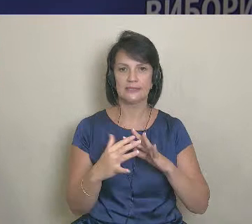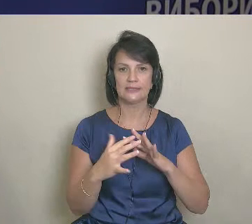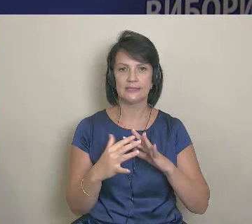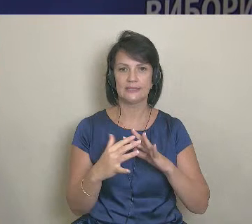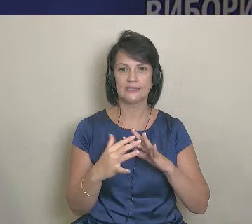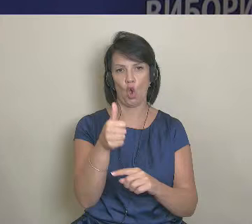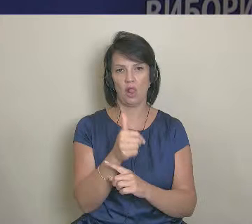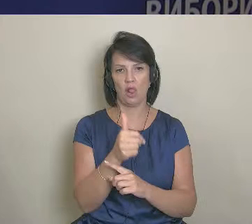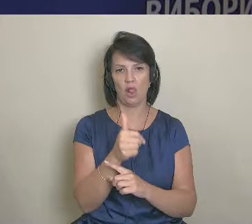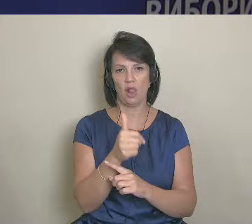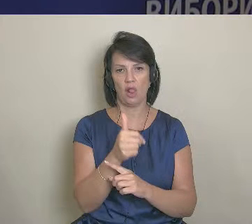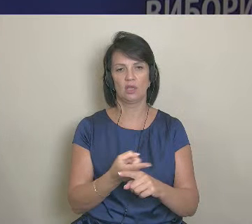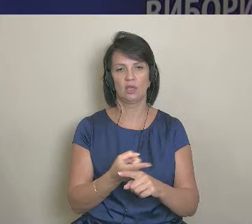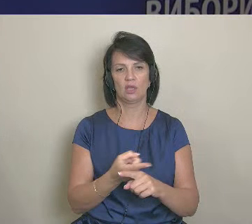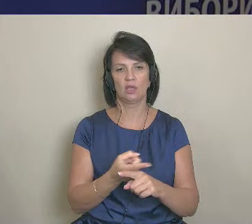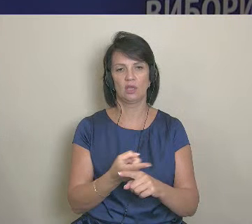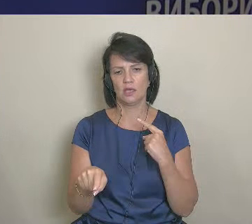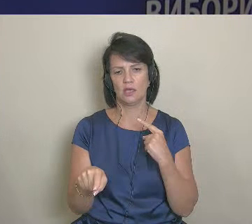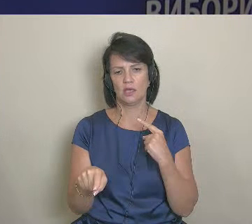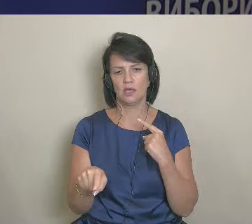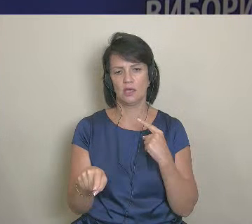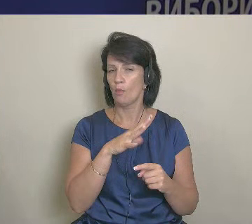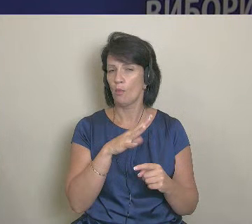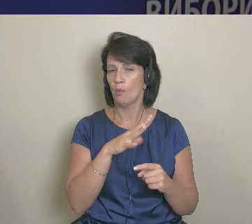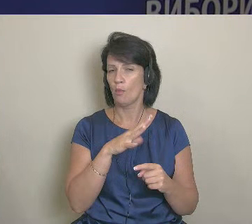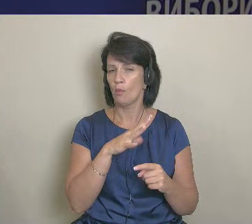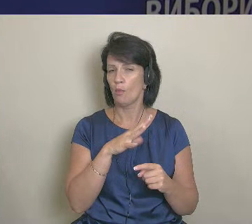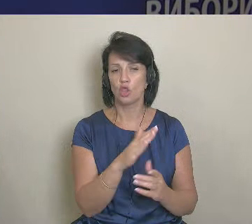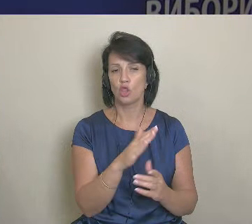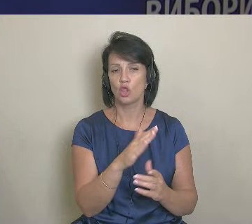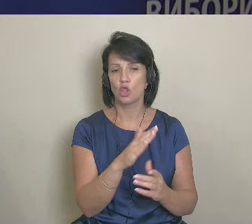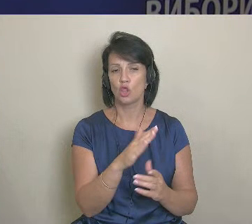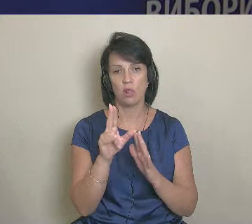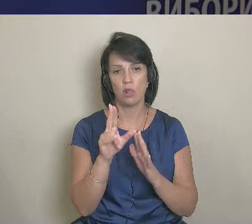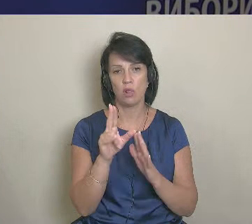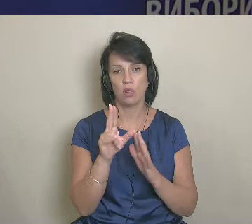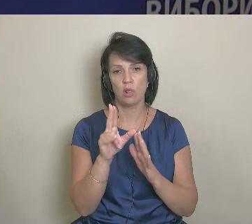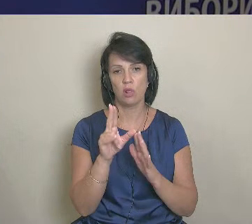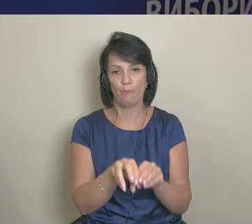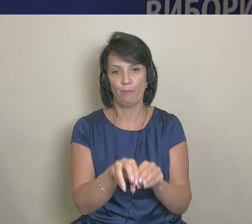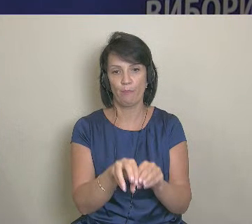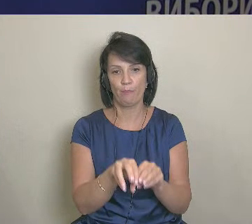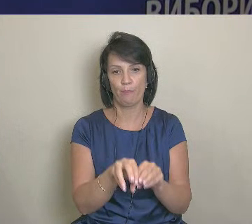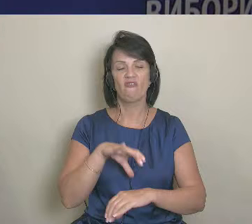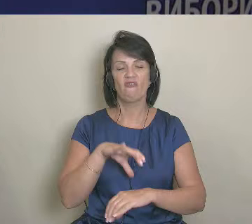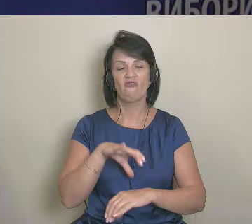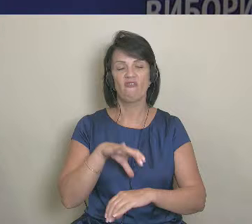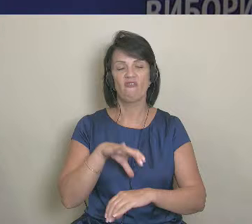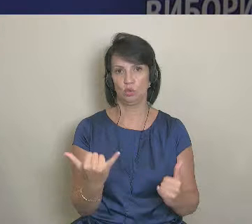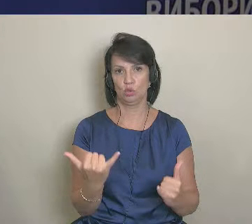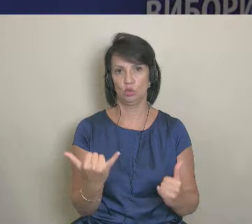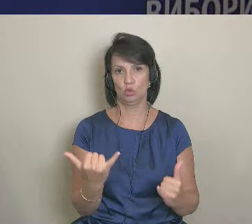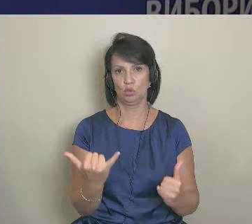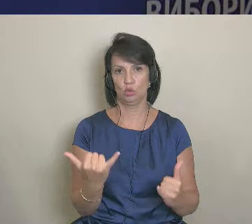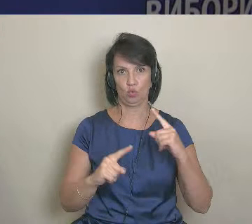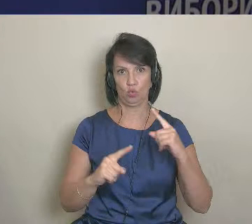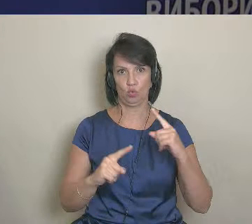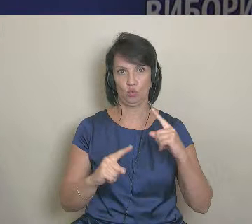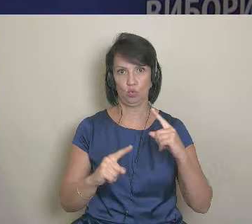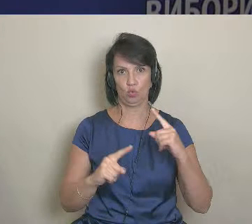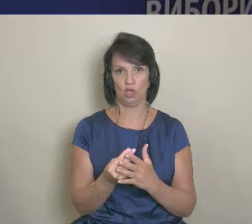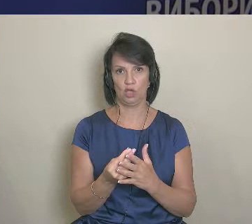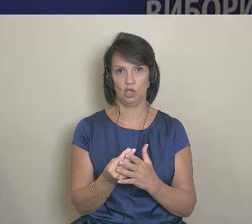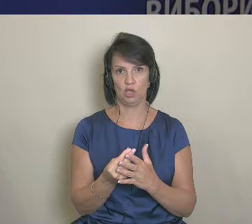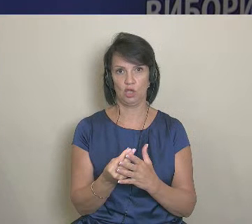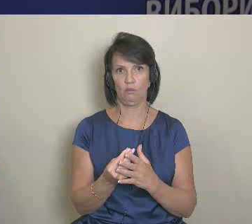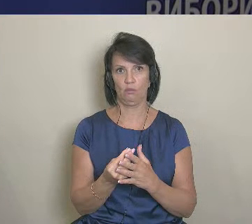community, and the head would be called under the title of the other one, under the name of the